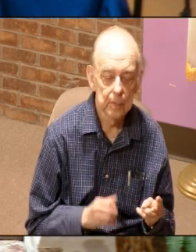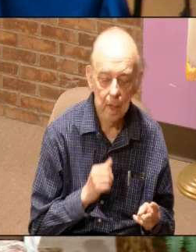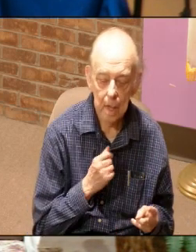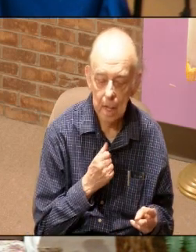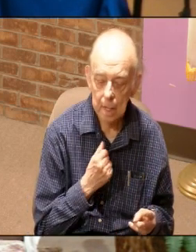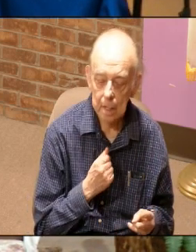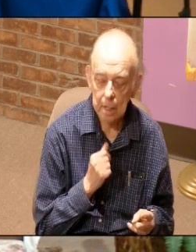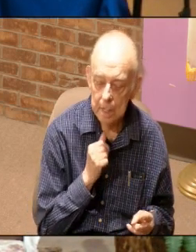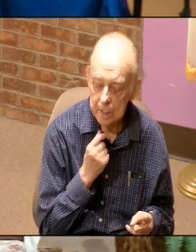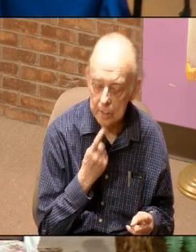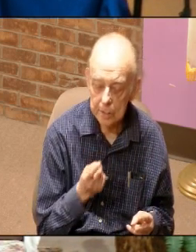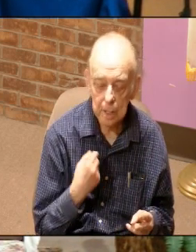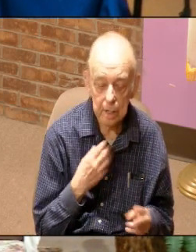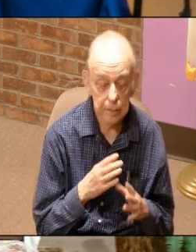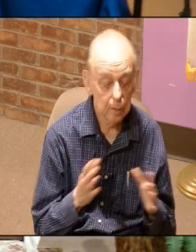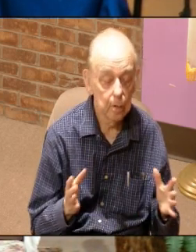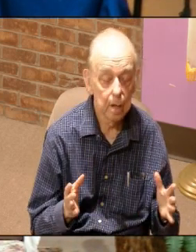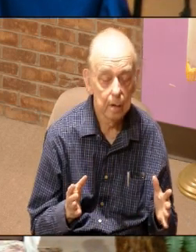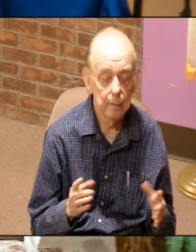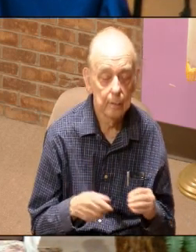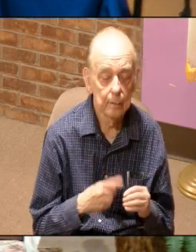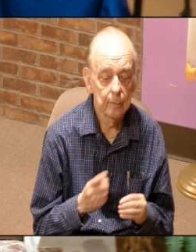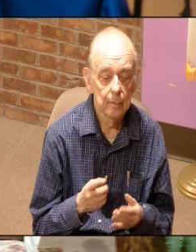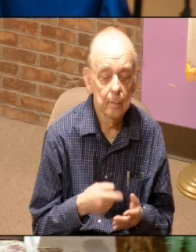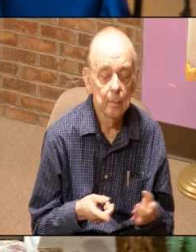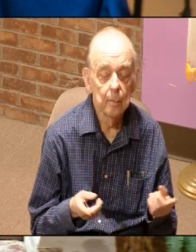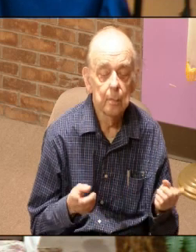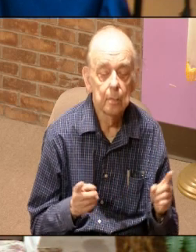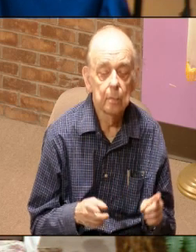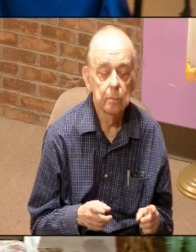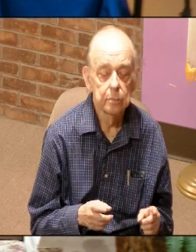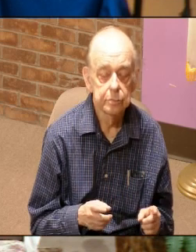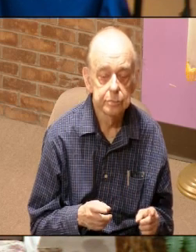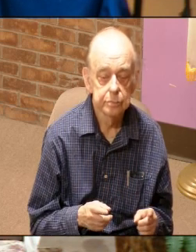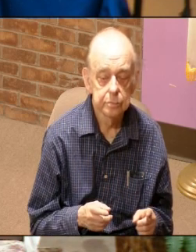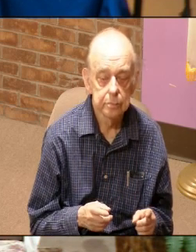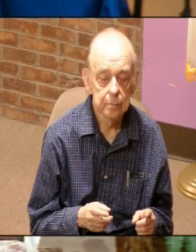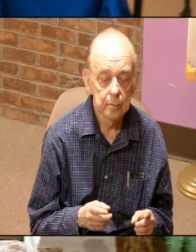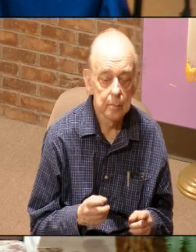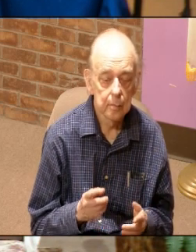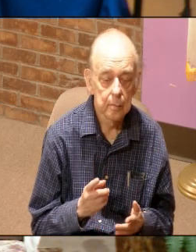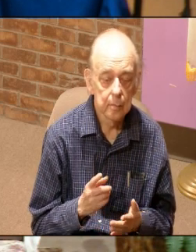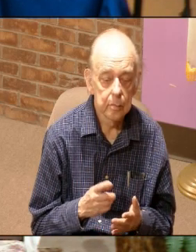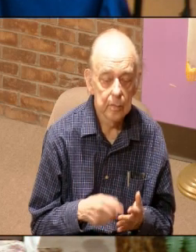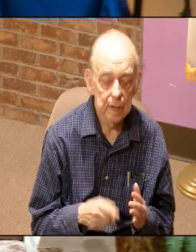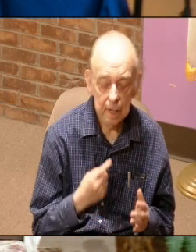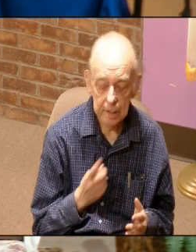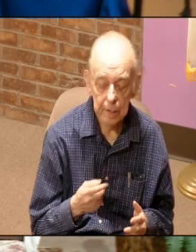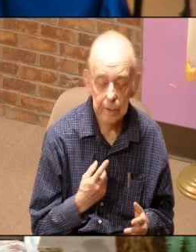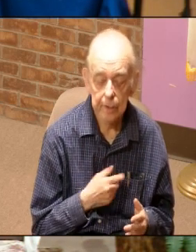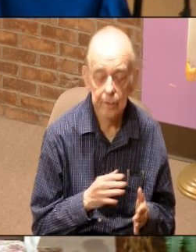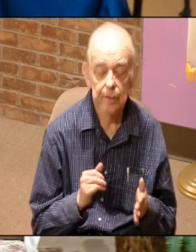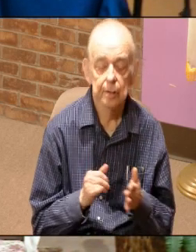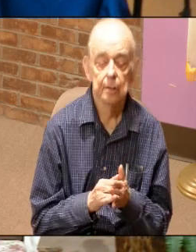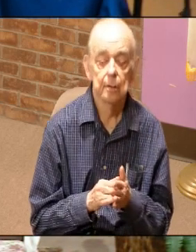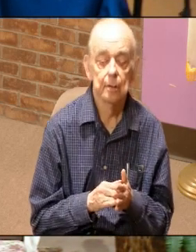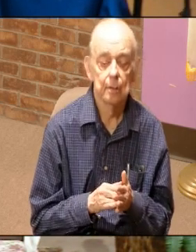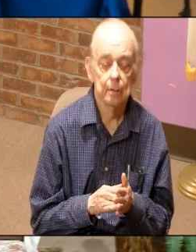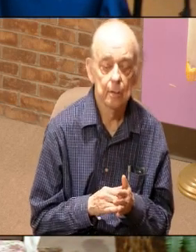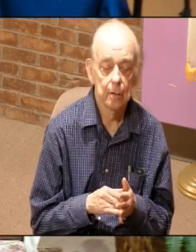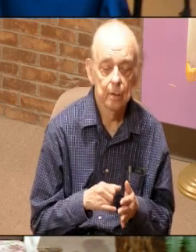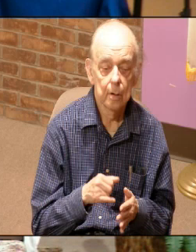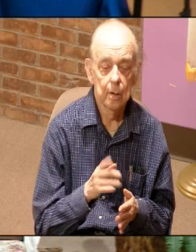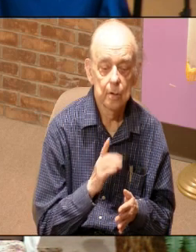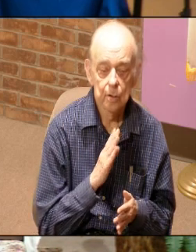about what's happened. But what it does tell us is this, is that